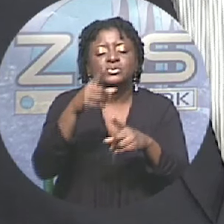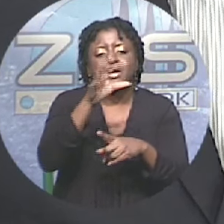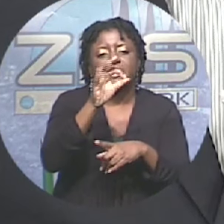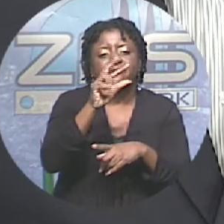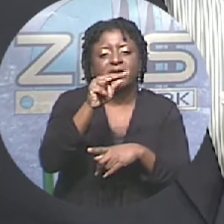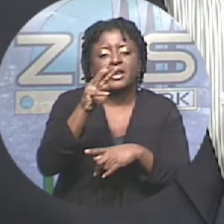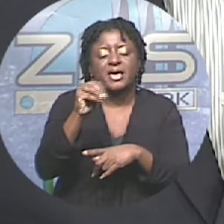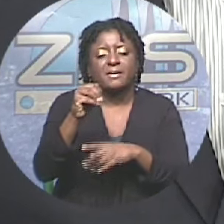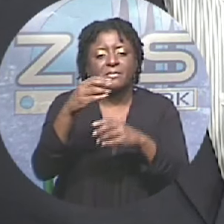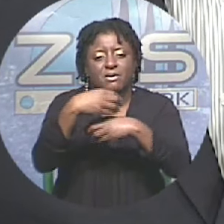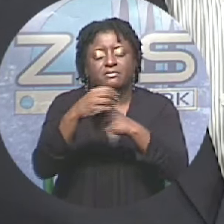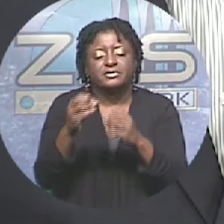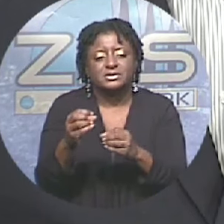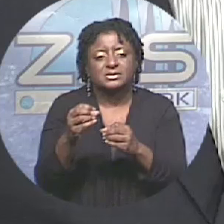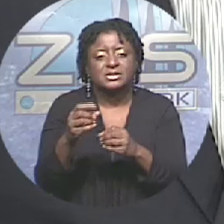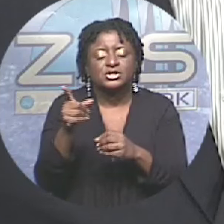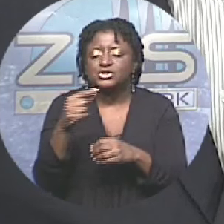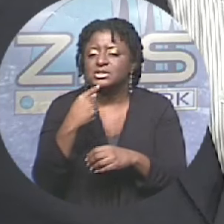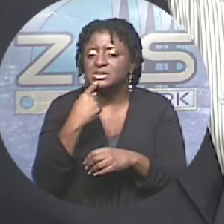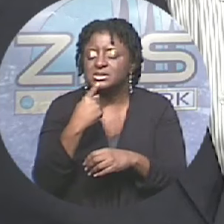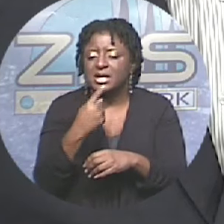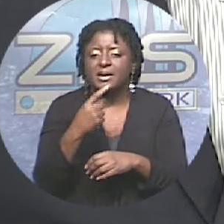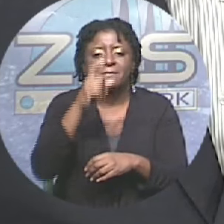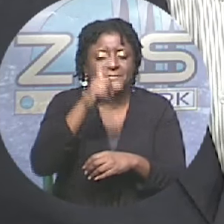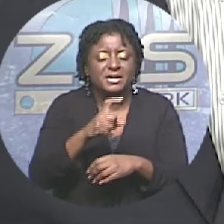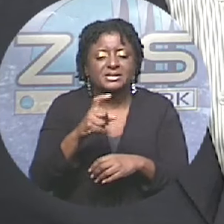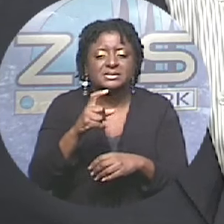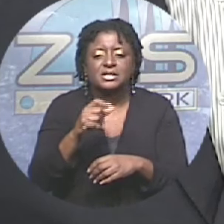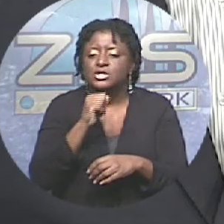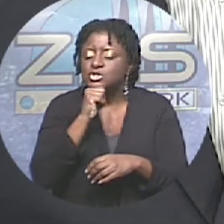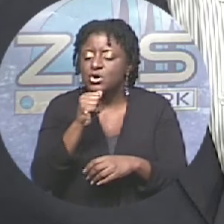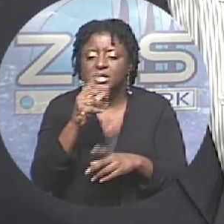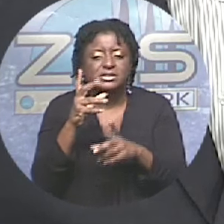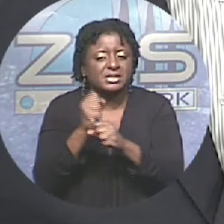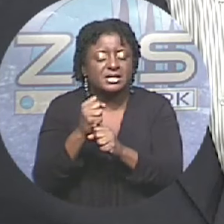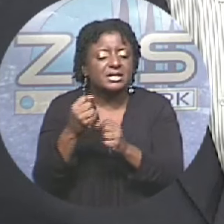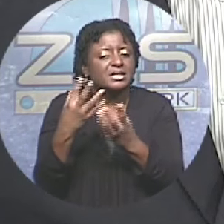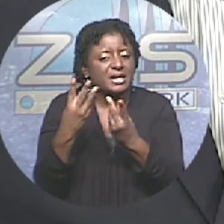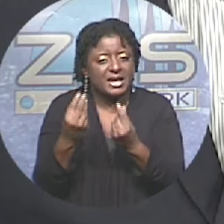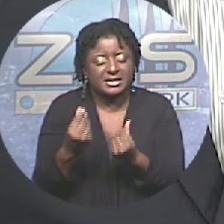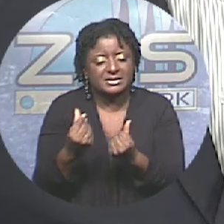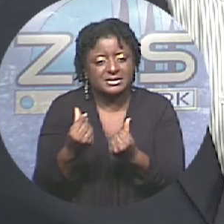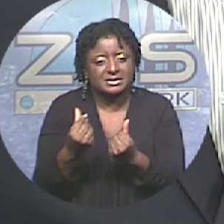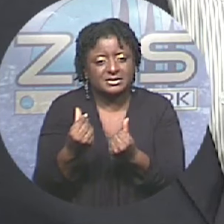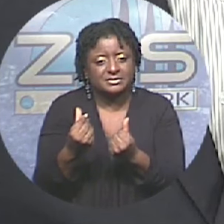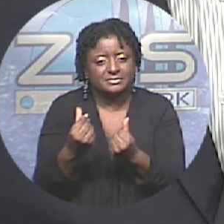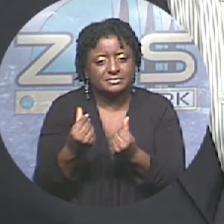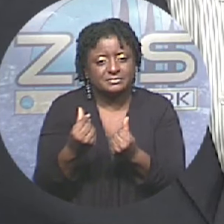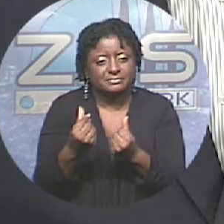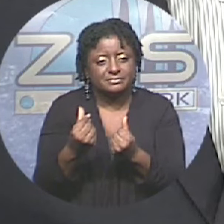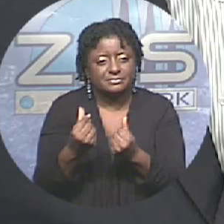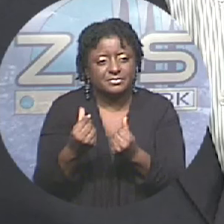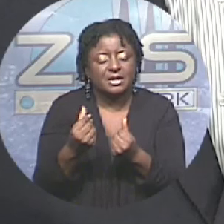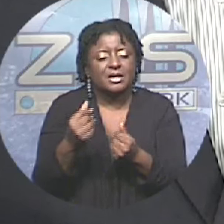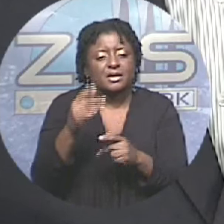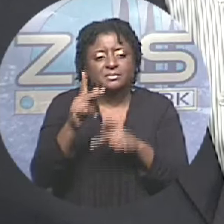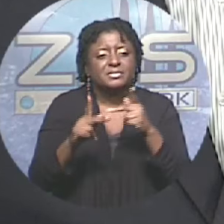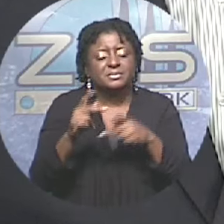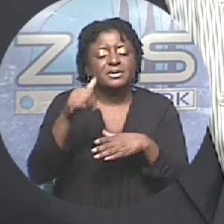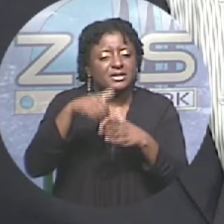must not be taken lightly. MP for Marco City Greg Moss also lamented that parliamentarians and the wider community should stand up against